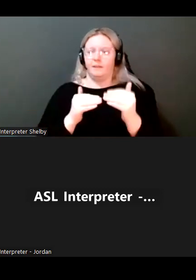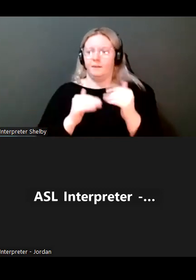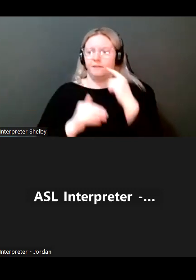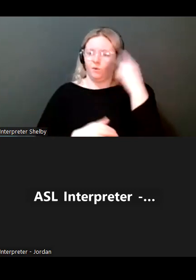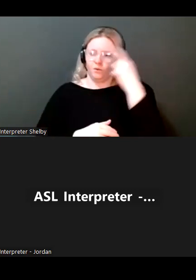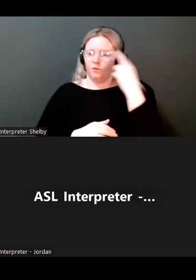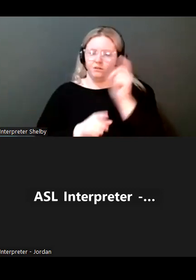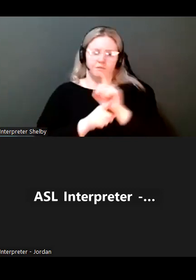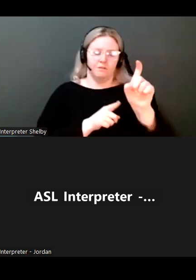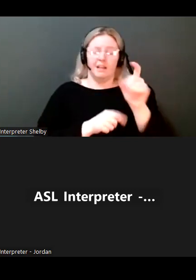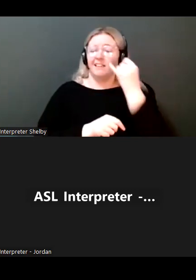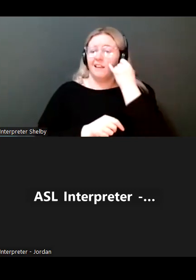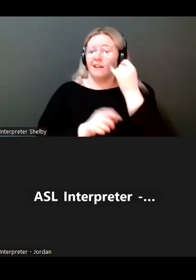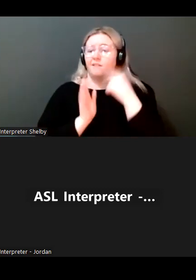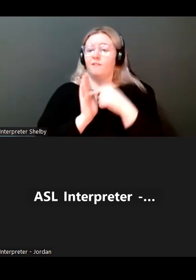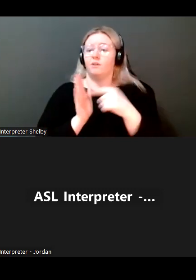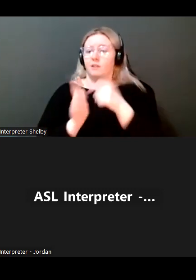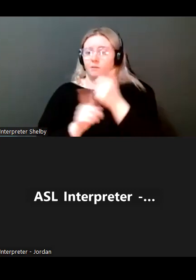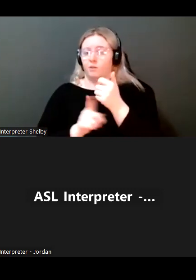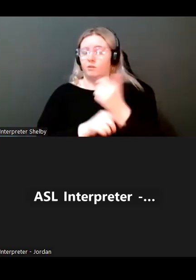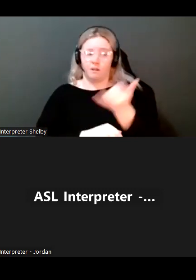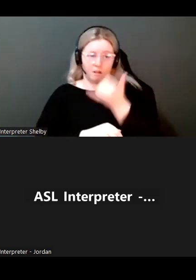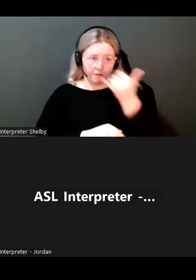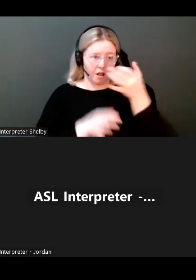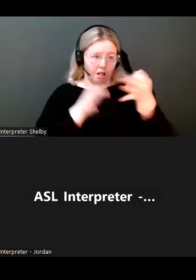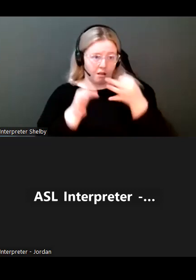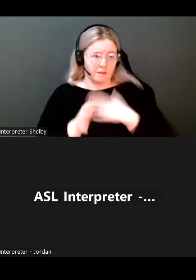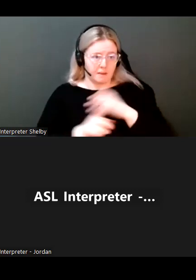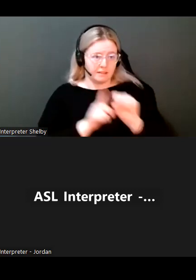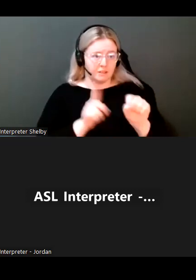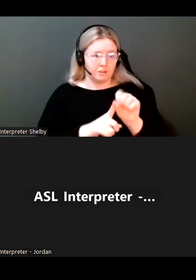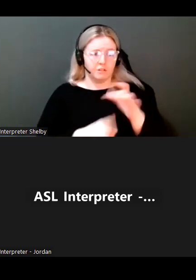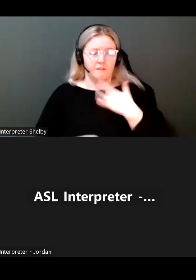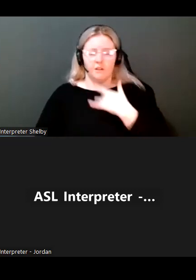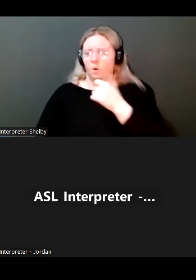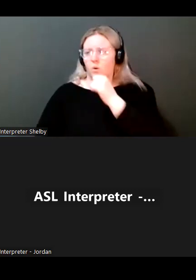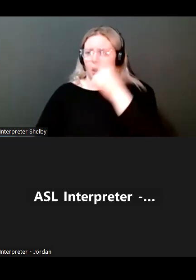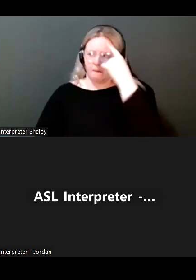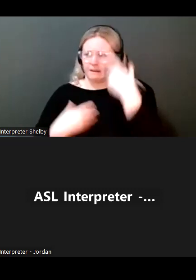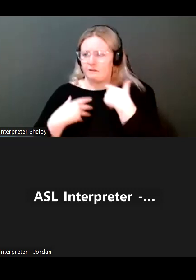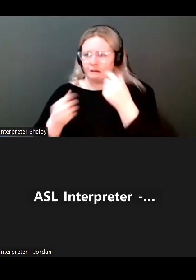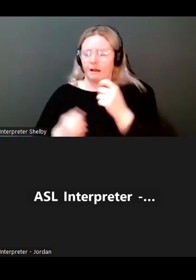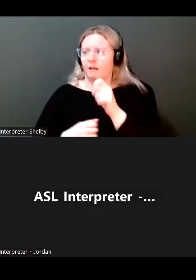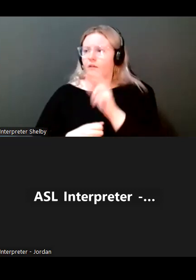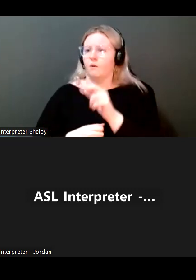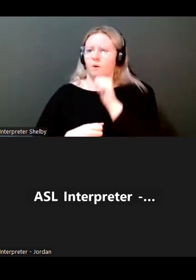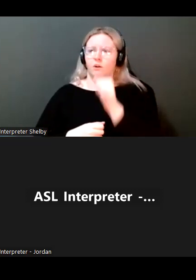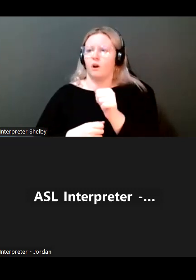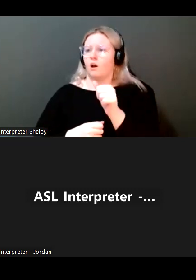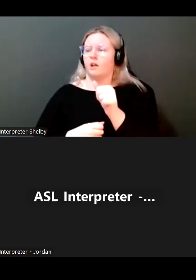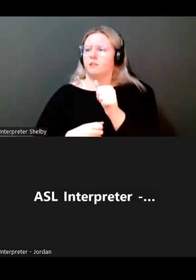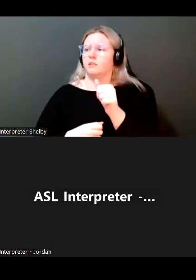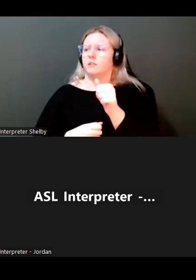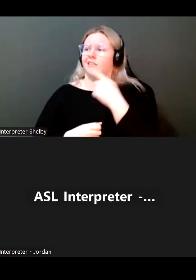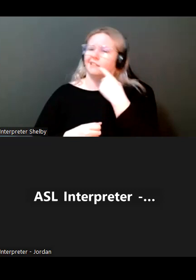if it's not a mental health or substance use related concern, if it's something else, even housing or financial, we tend to help people